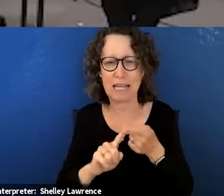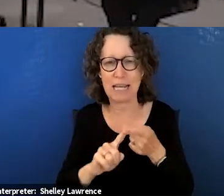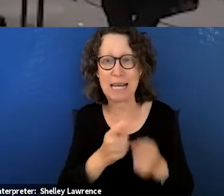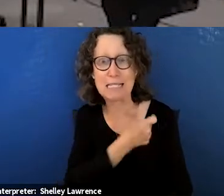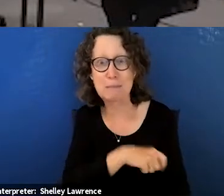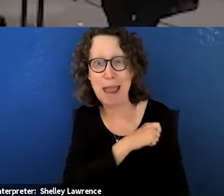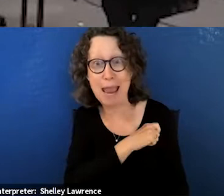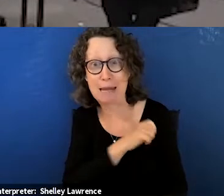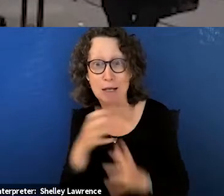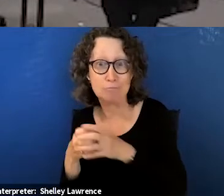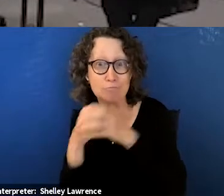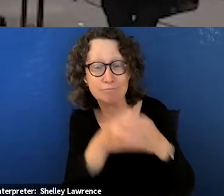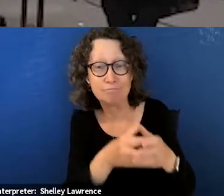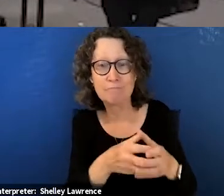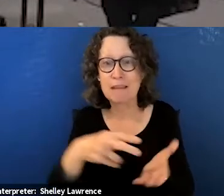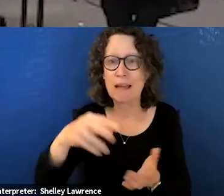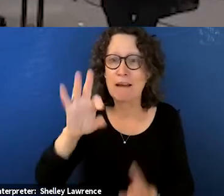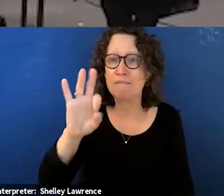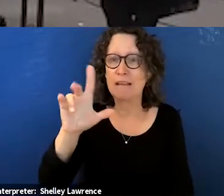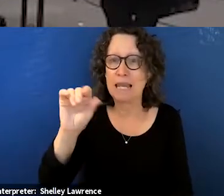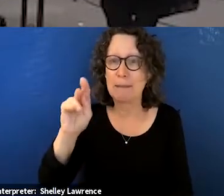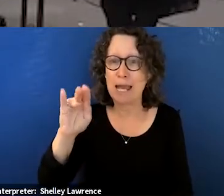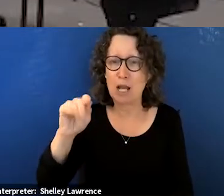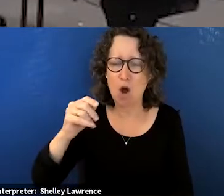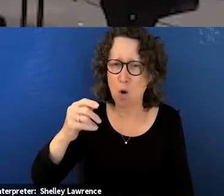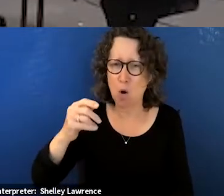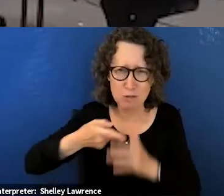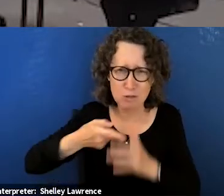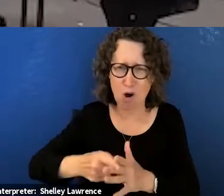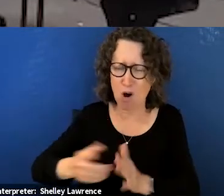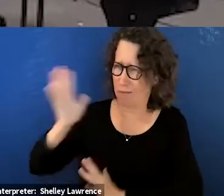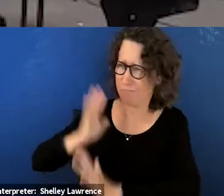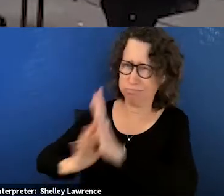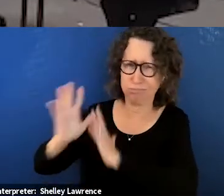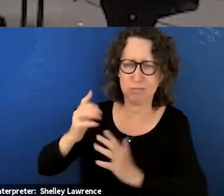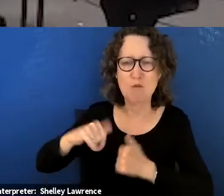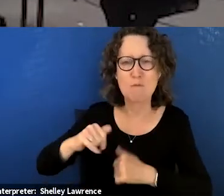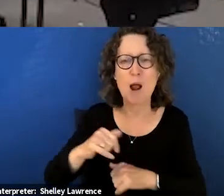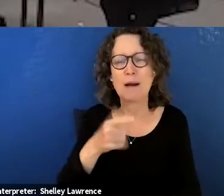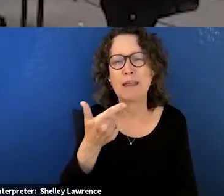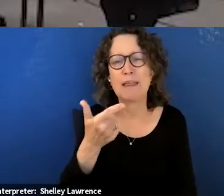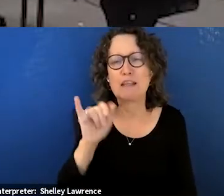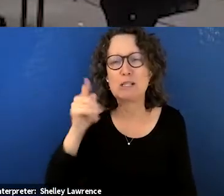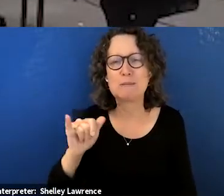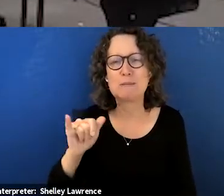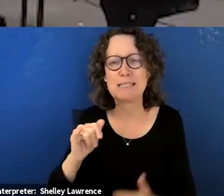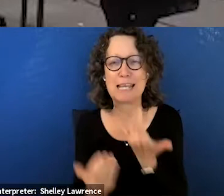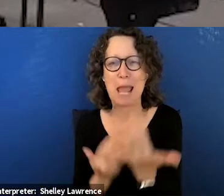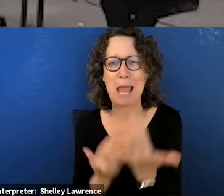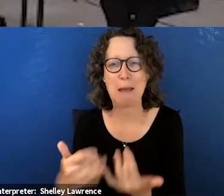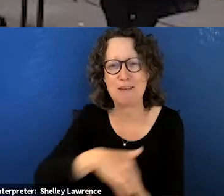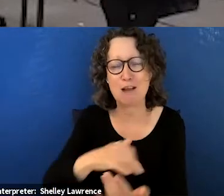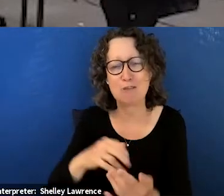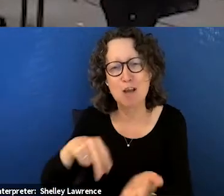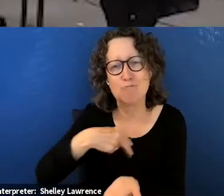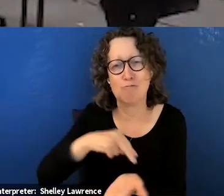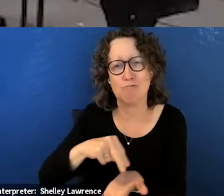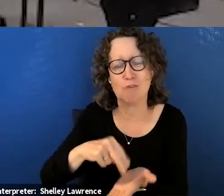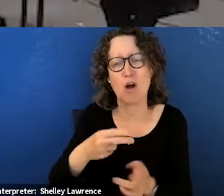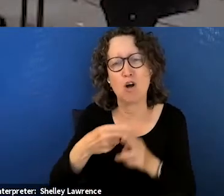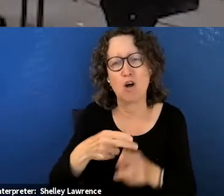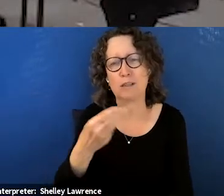Spain, where flamenco was born centuries ago around the gypsy campfires. They will perform a type of flamenco